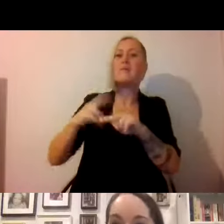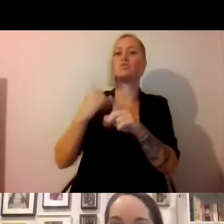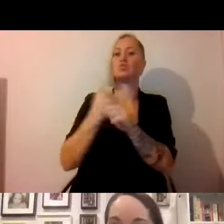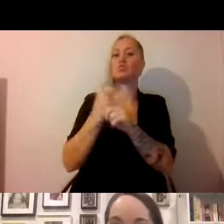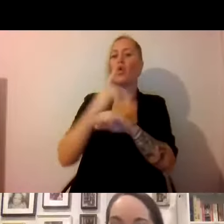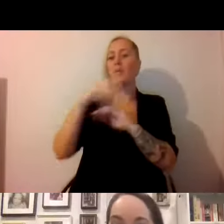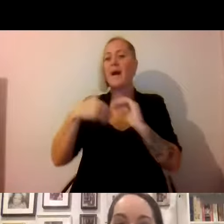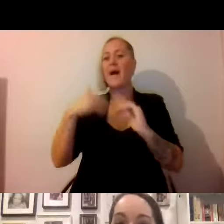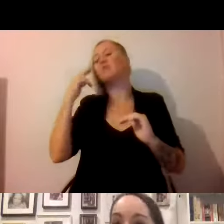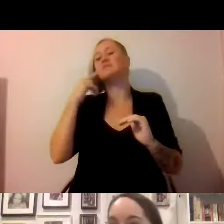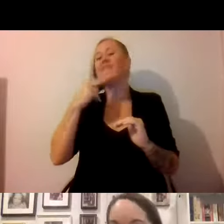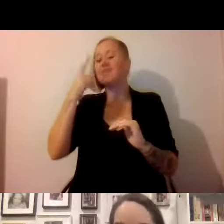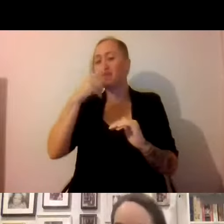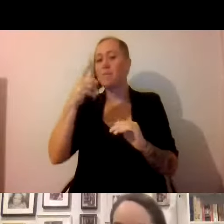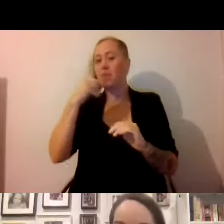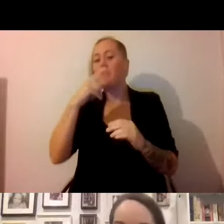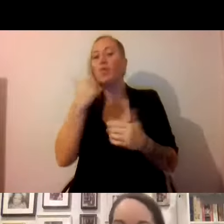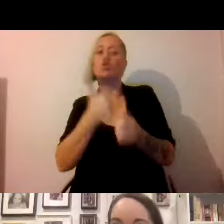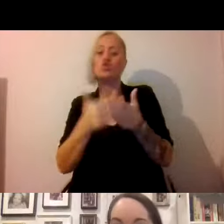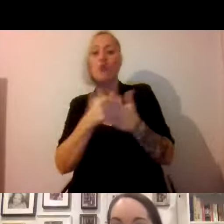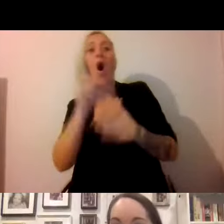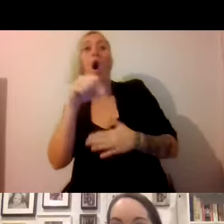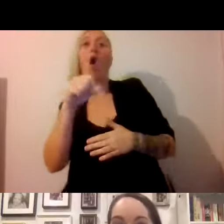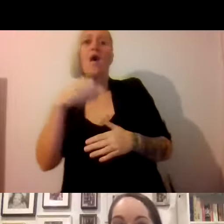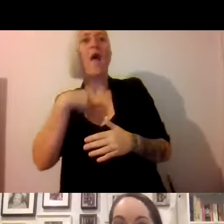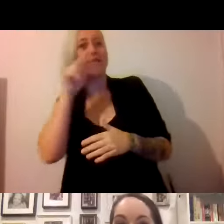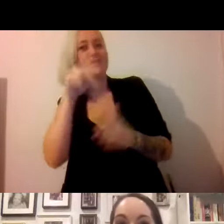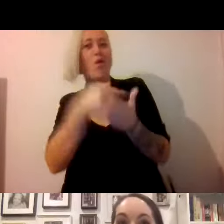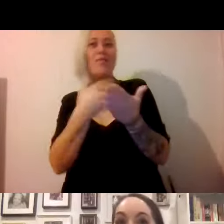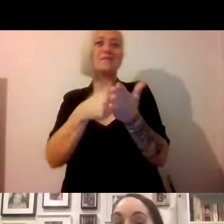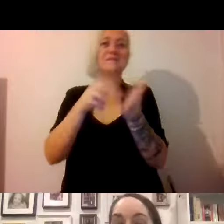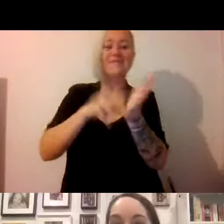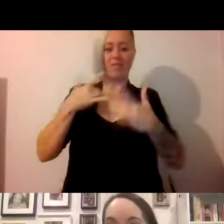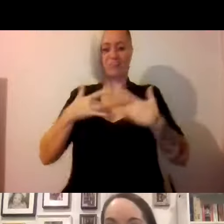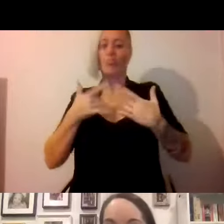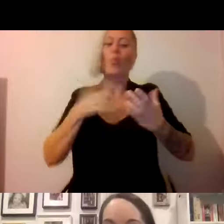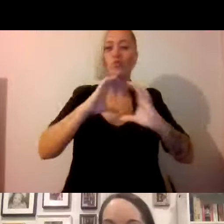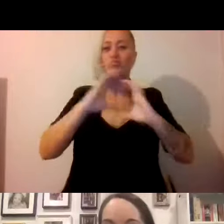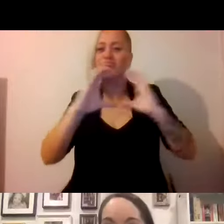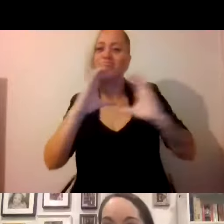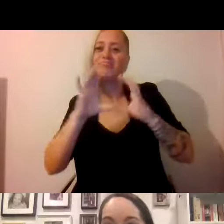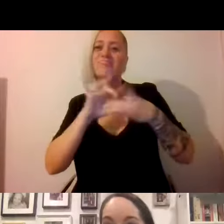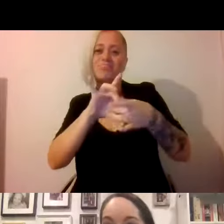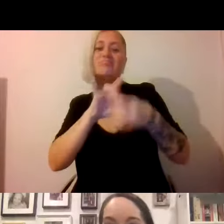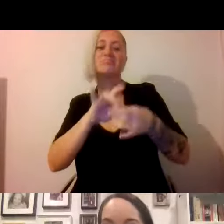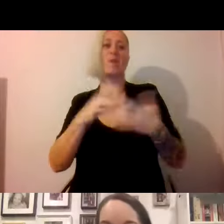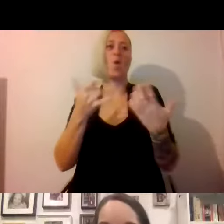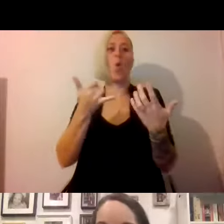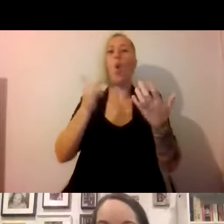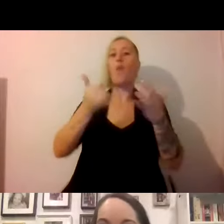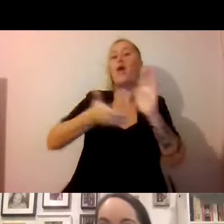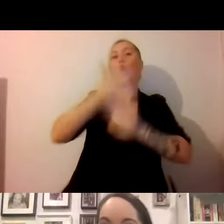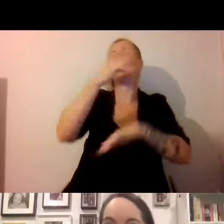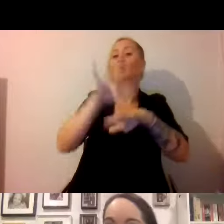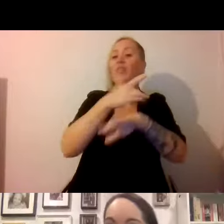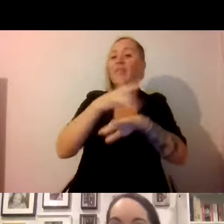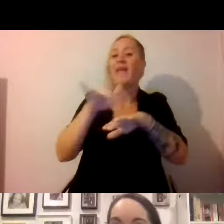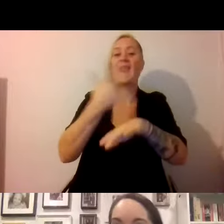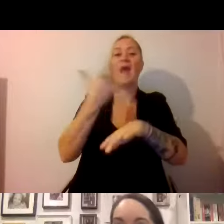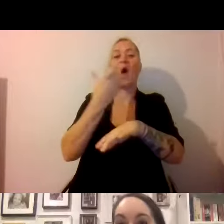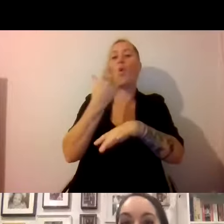interpreters that they've seen on the TV, or, when they've been to a concert and there's been an interpreter interpreting song lyrics,